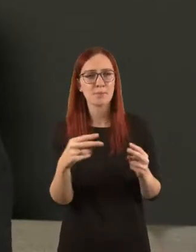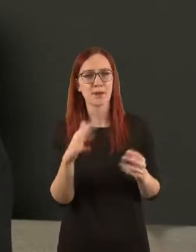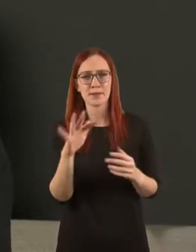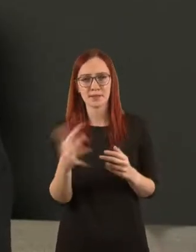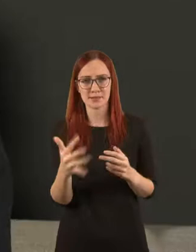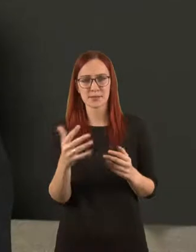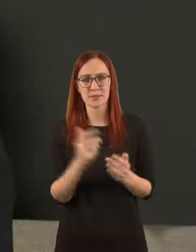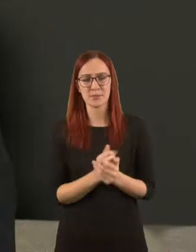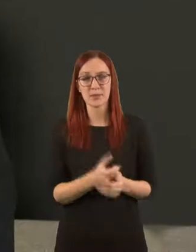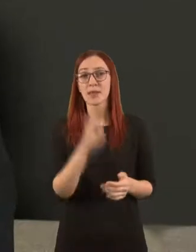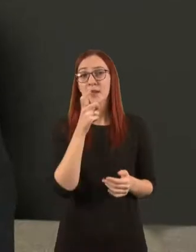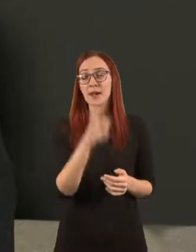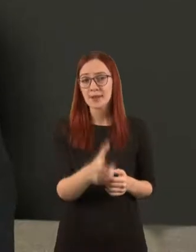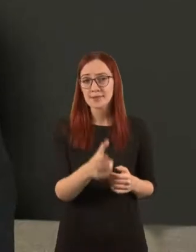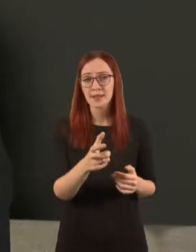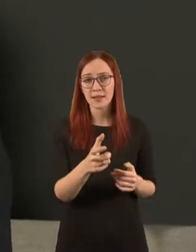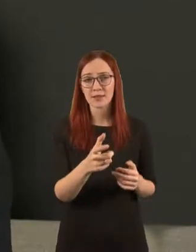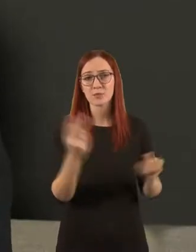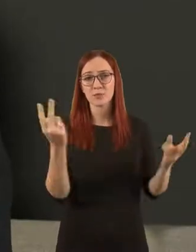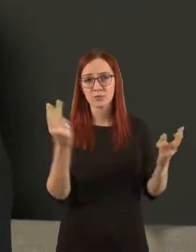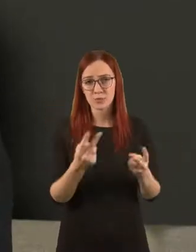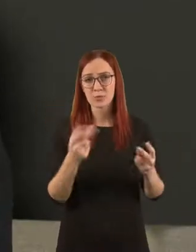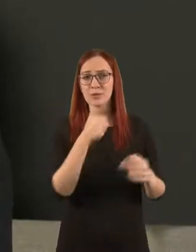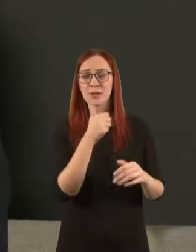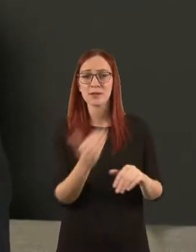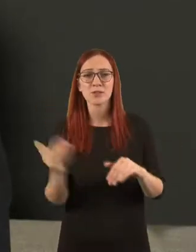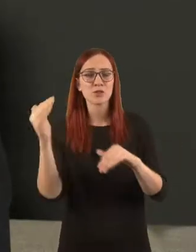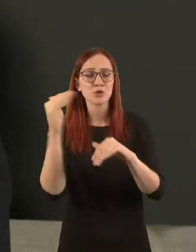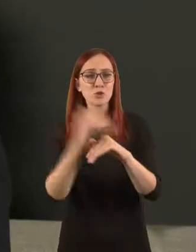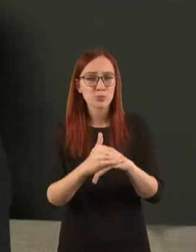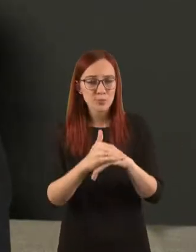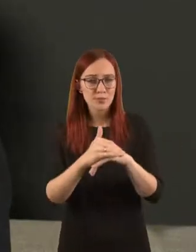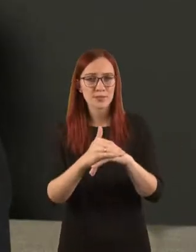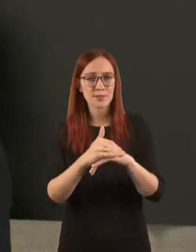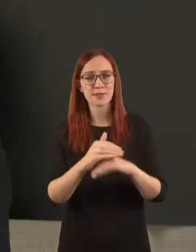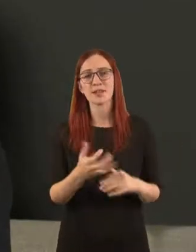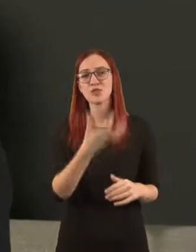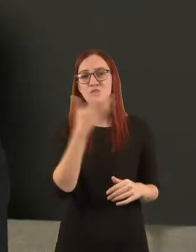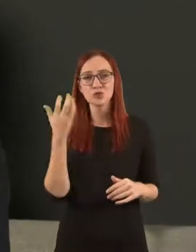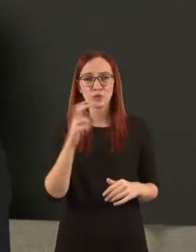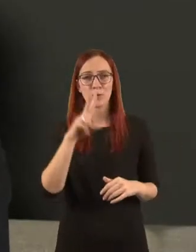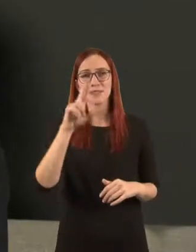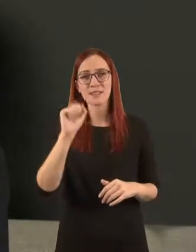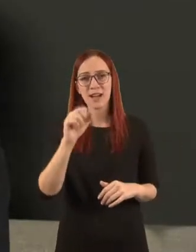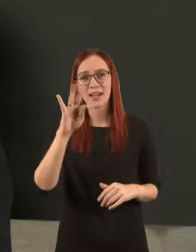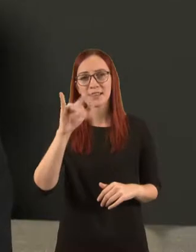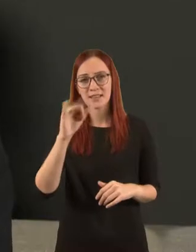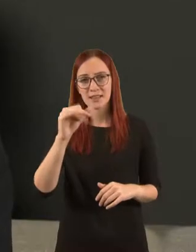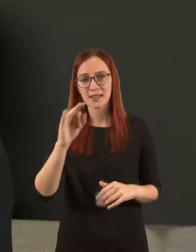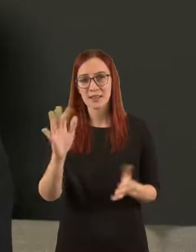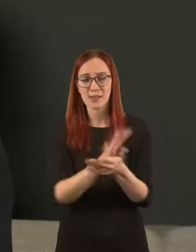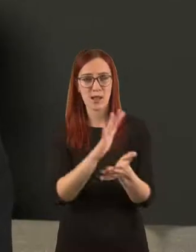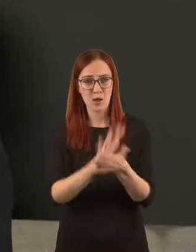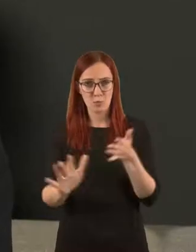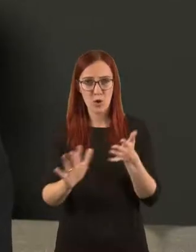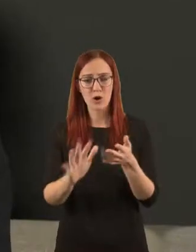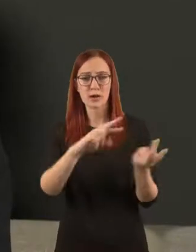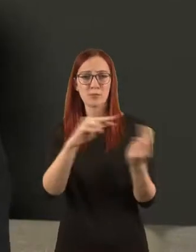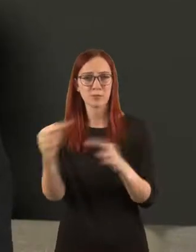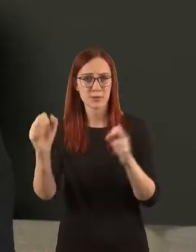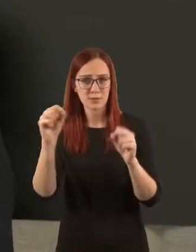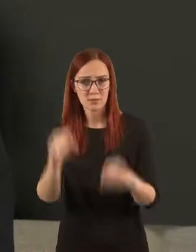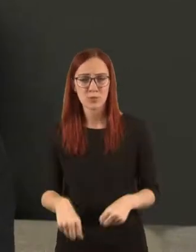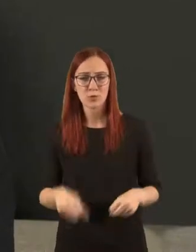30 or 40% of people who are now suffering and who will only become worse off. That is why we are talking about subsidies,